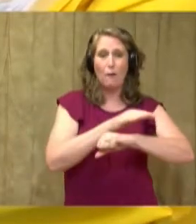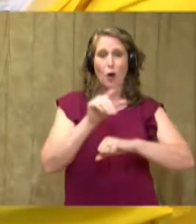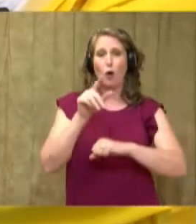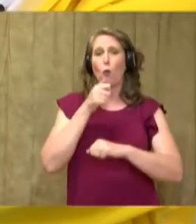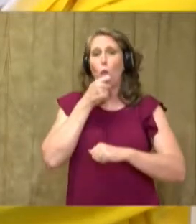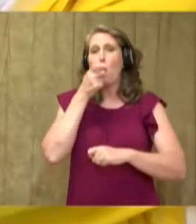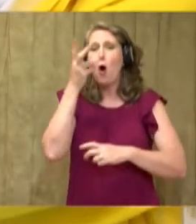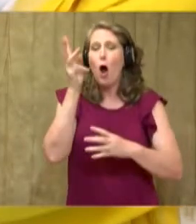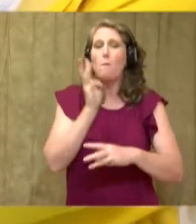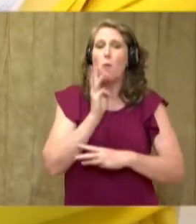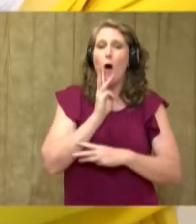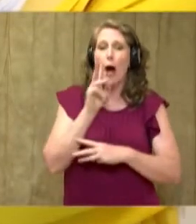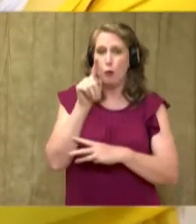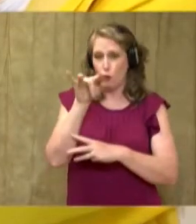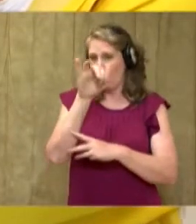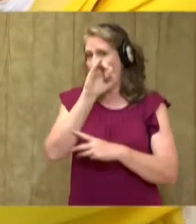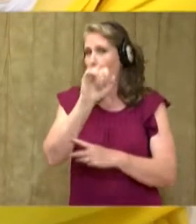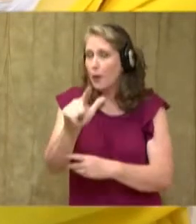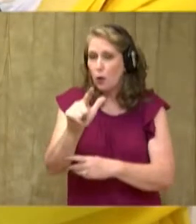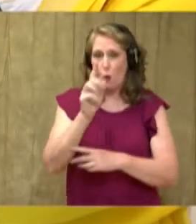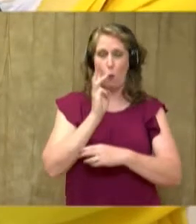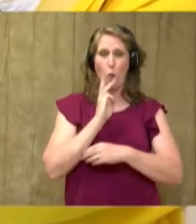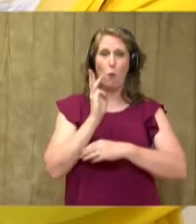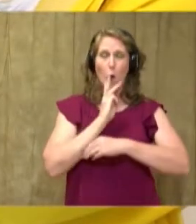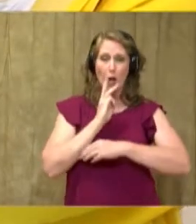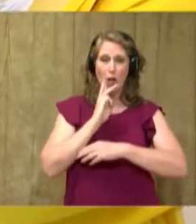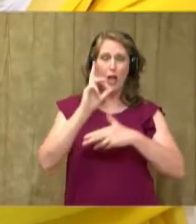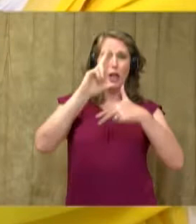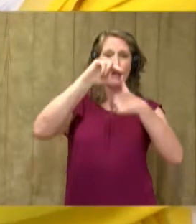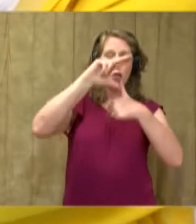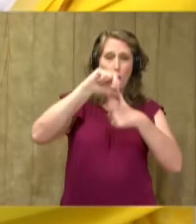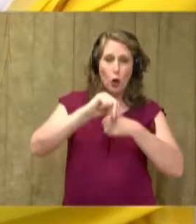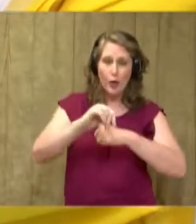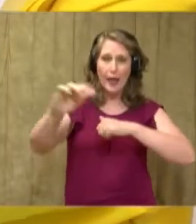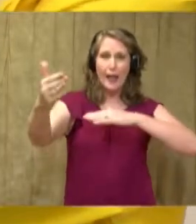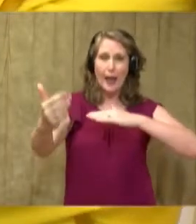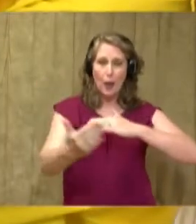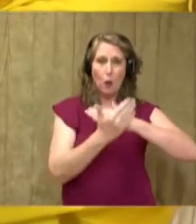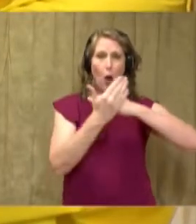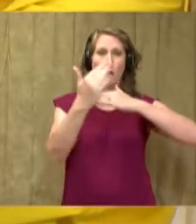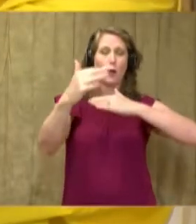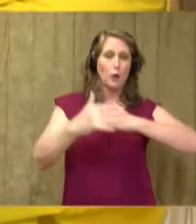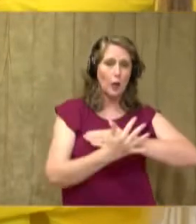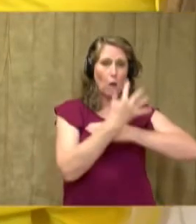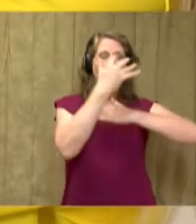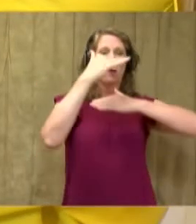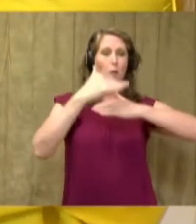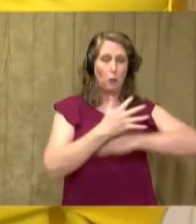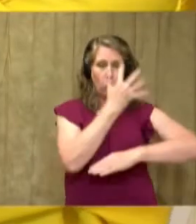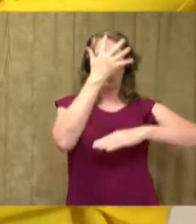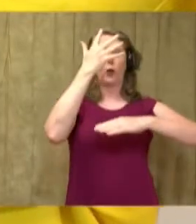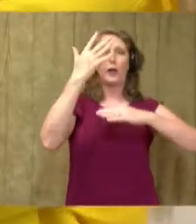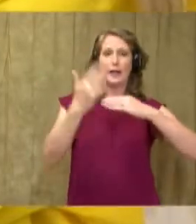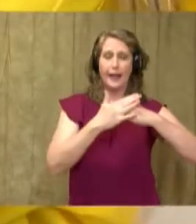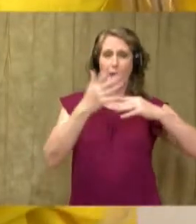waters. It is a hurricane making landfall. Wow, look at that boat being tossed around